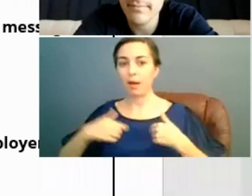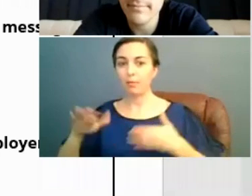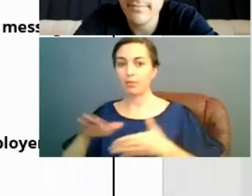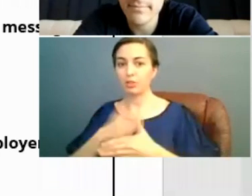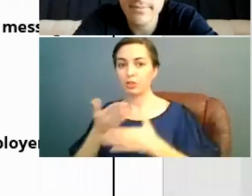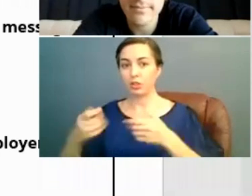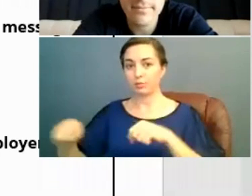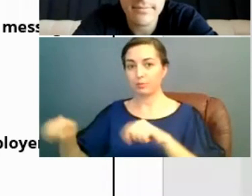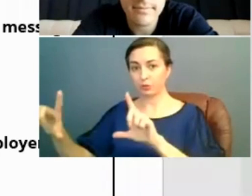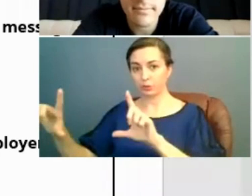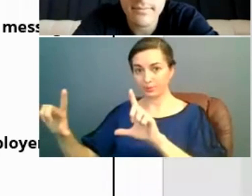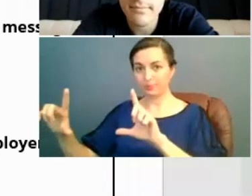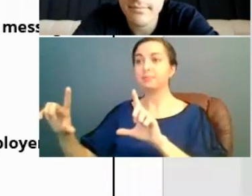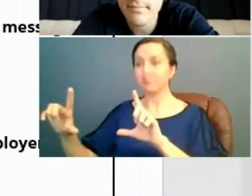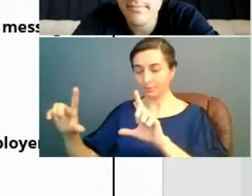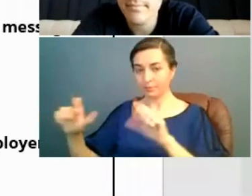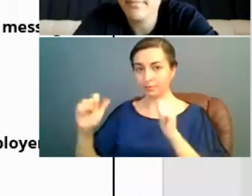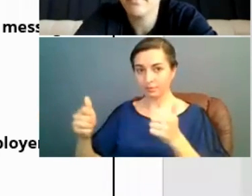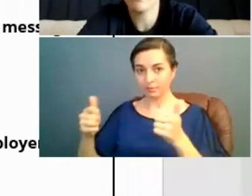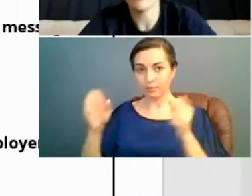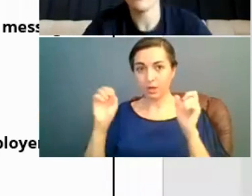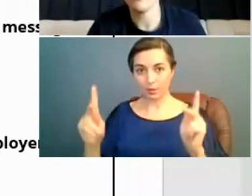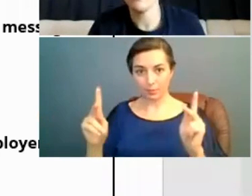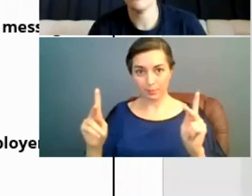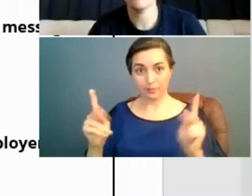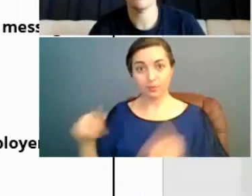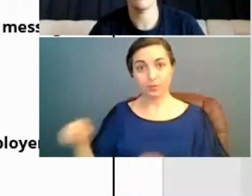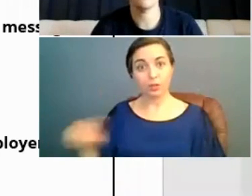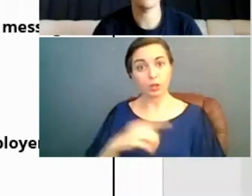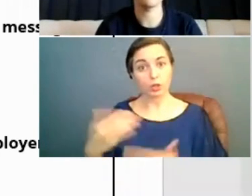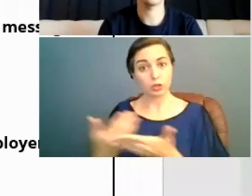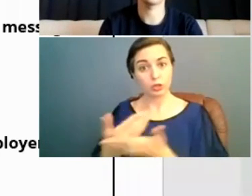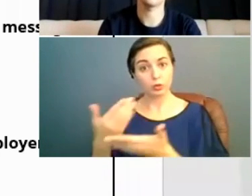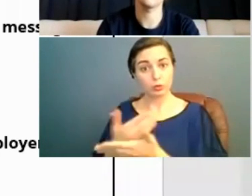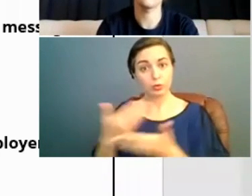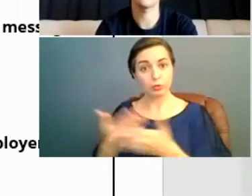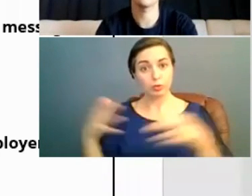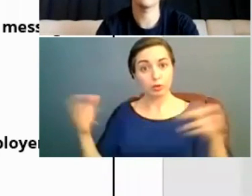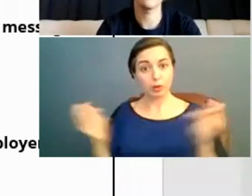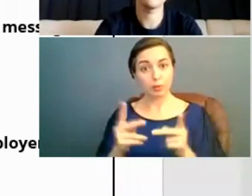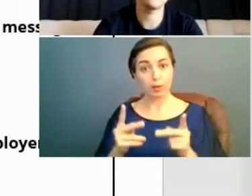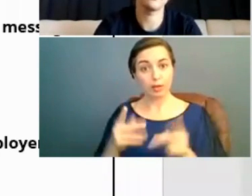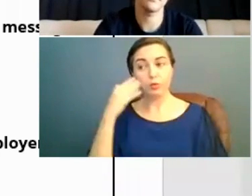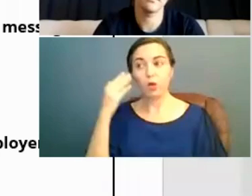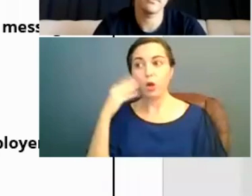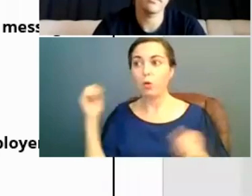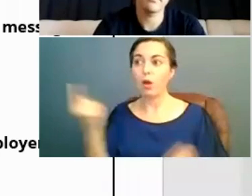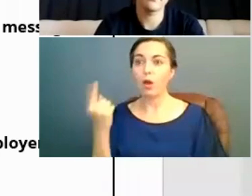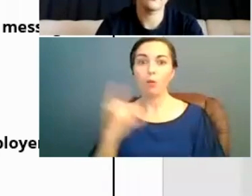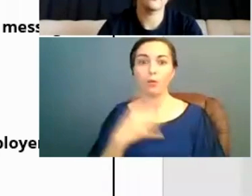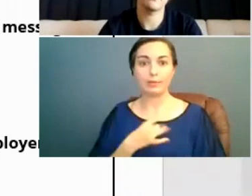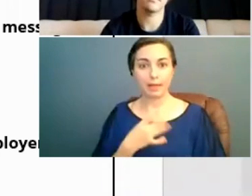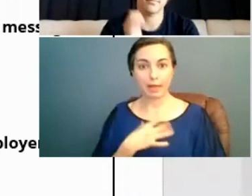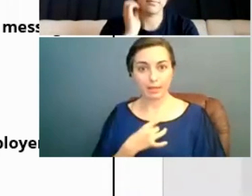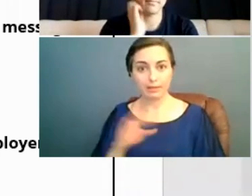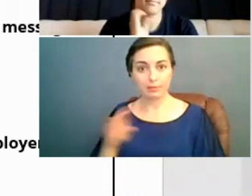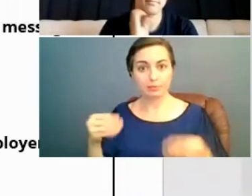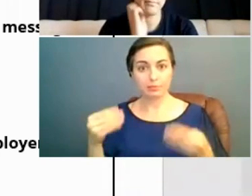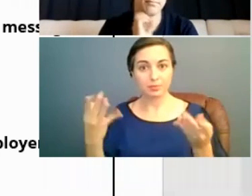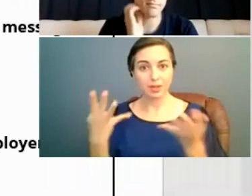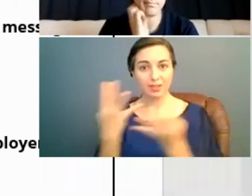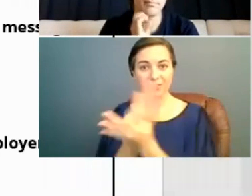Okay. So for those of you who are new to us, returning to us, you know what we always like to do is give out